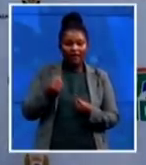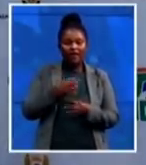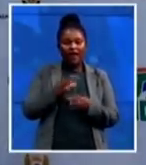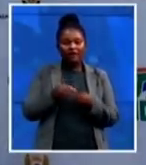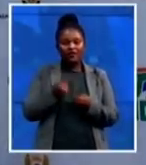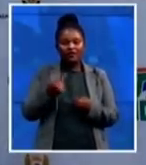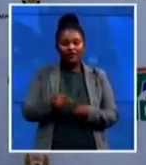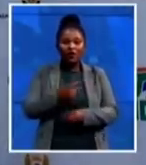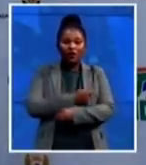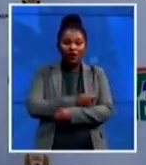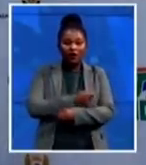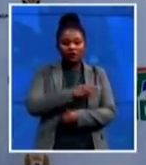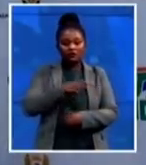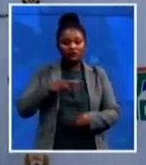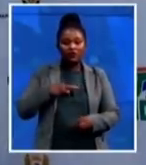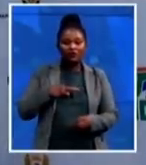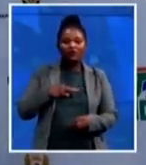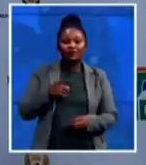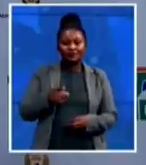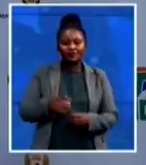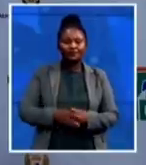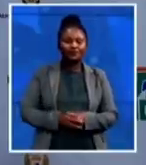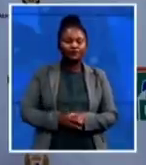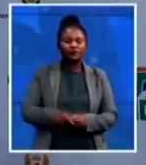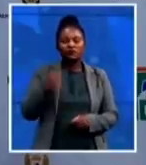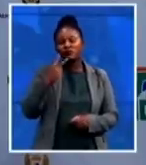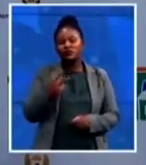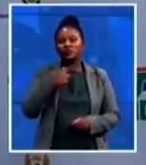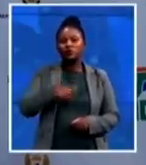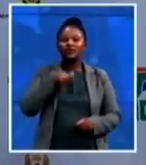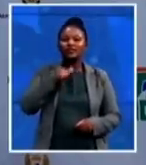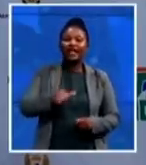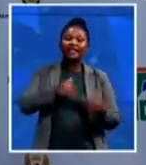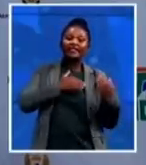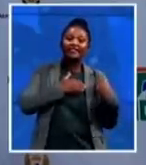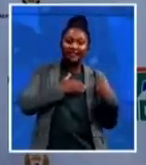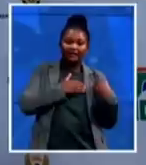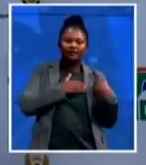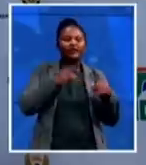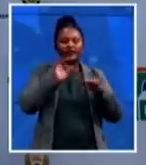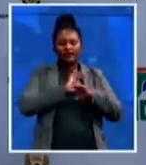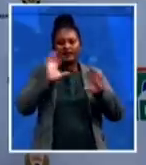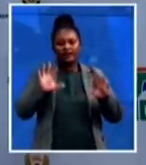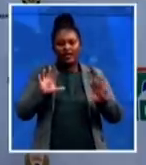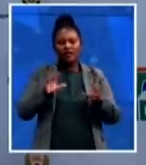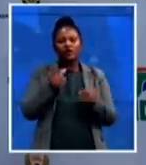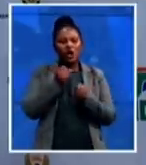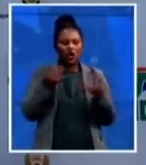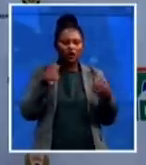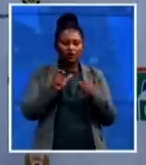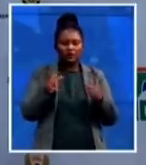see, to say it safely, it's so clear to a number of us that you need a